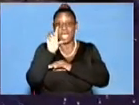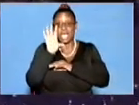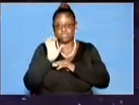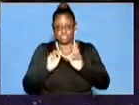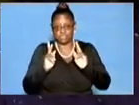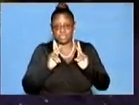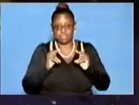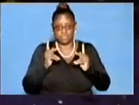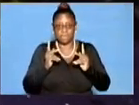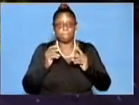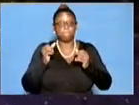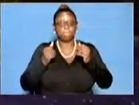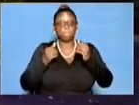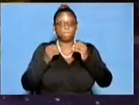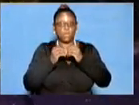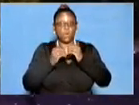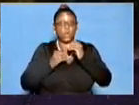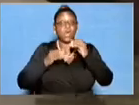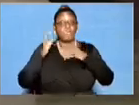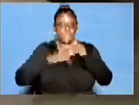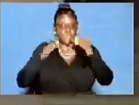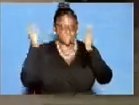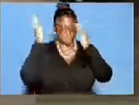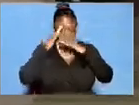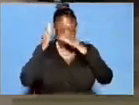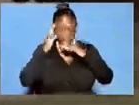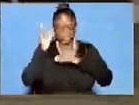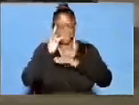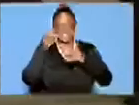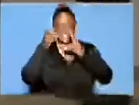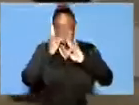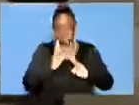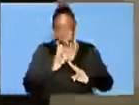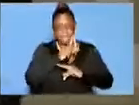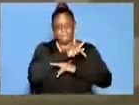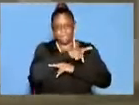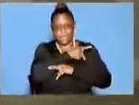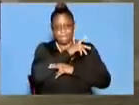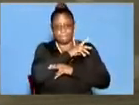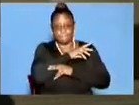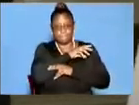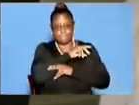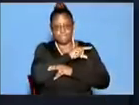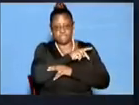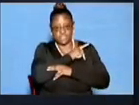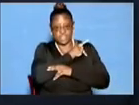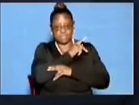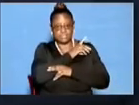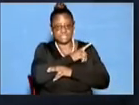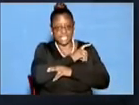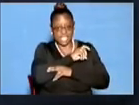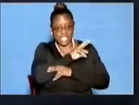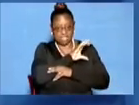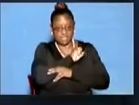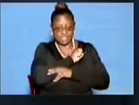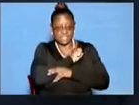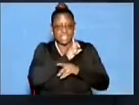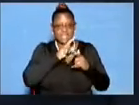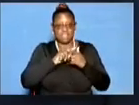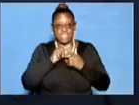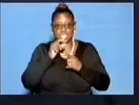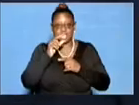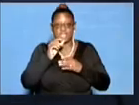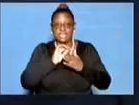expected, turned out to the awards ceremony honoring Prime Minister the Honorable Philip Davis. Among them, United States